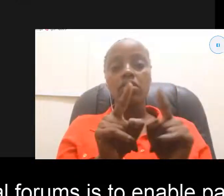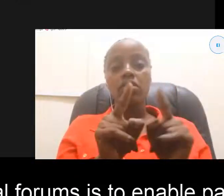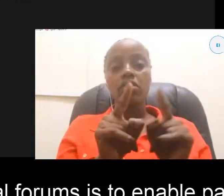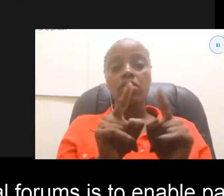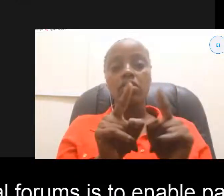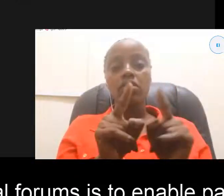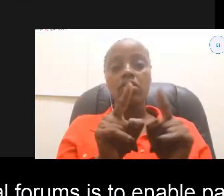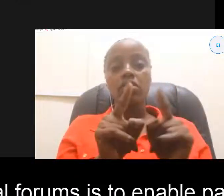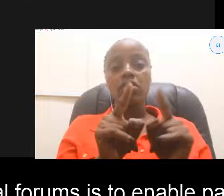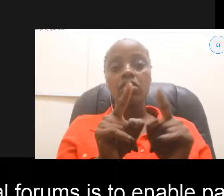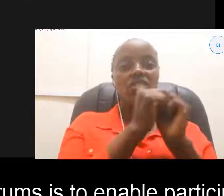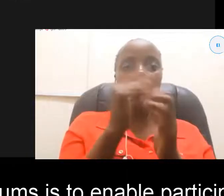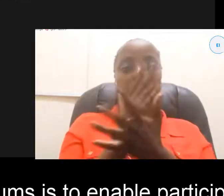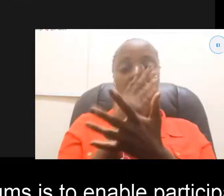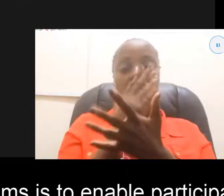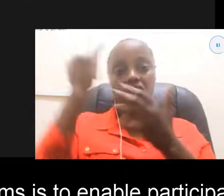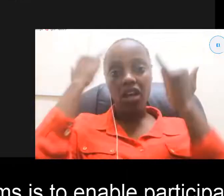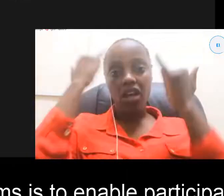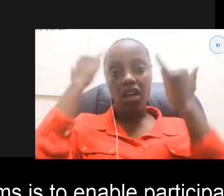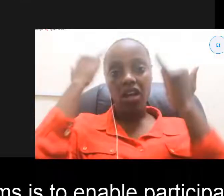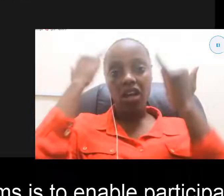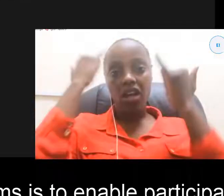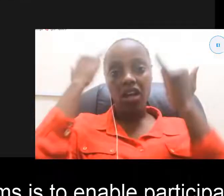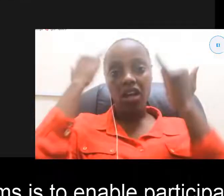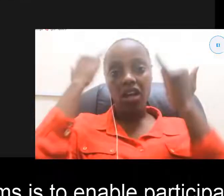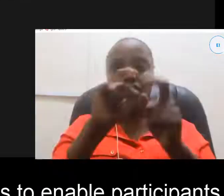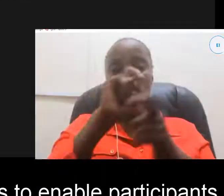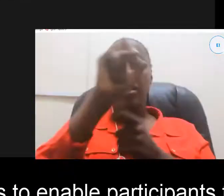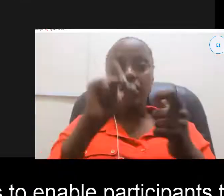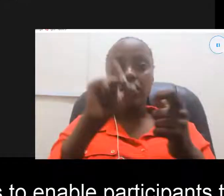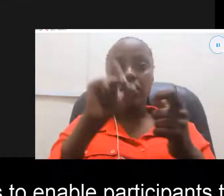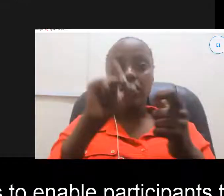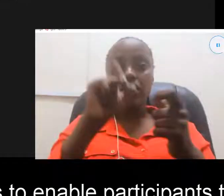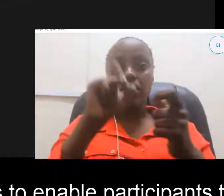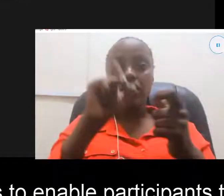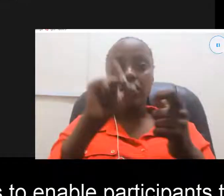together on specific themes.